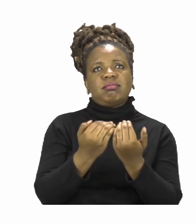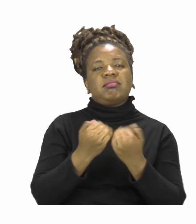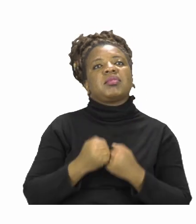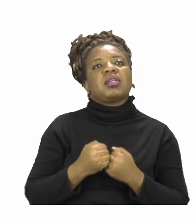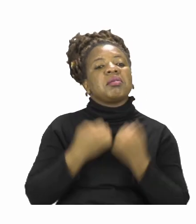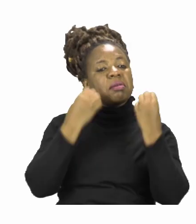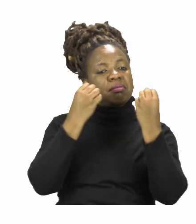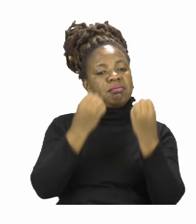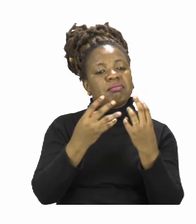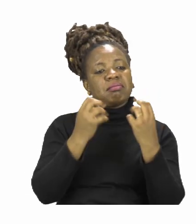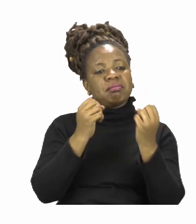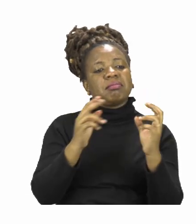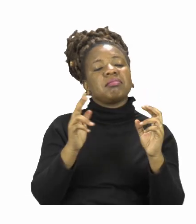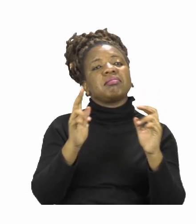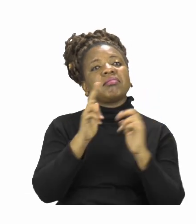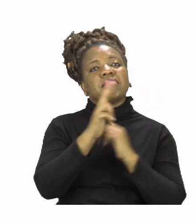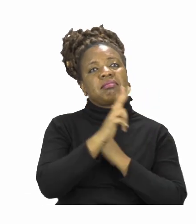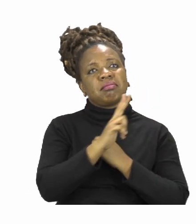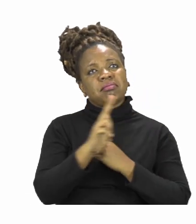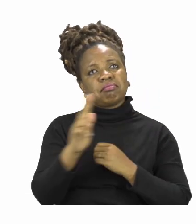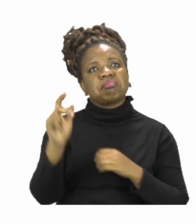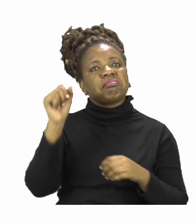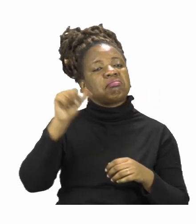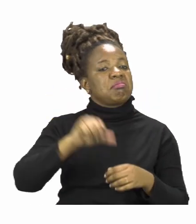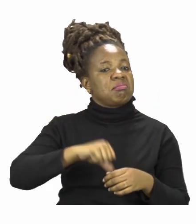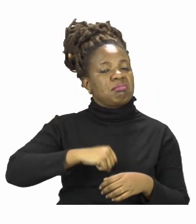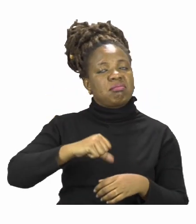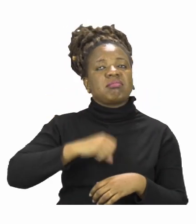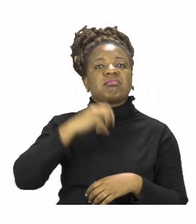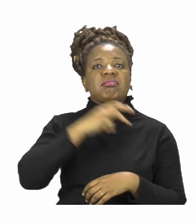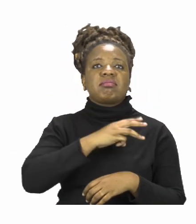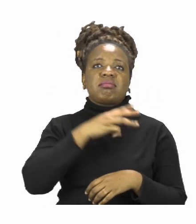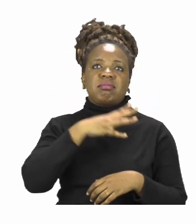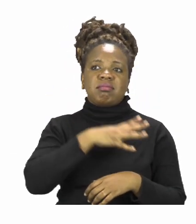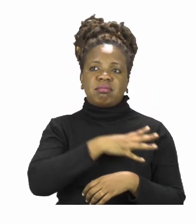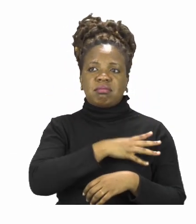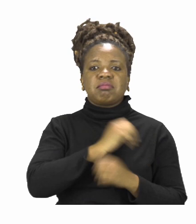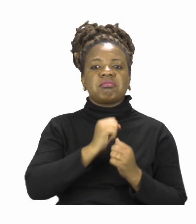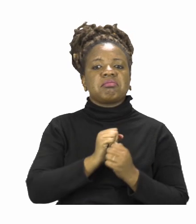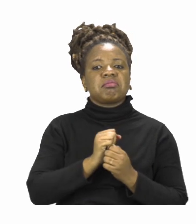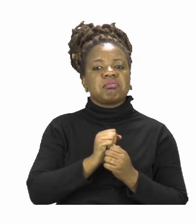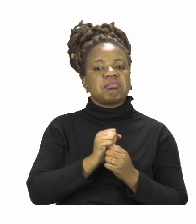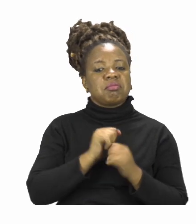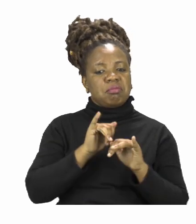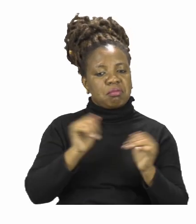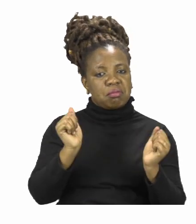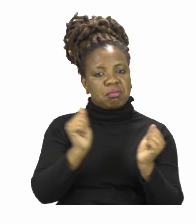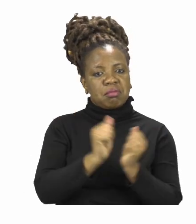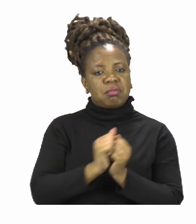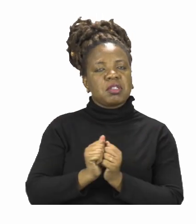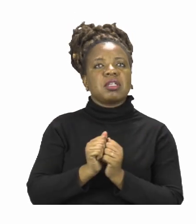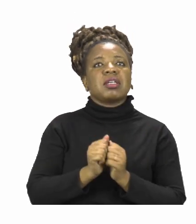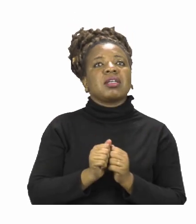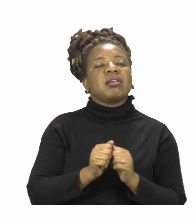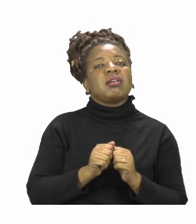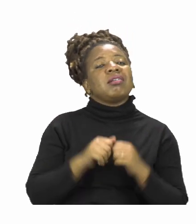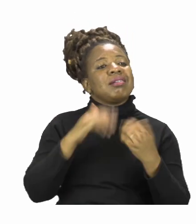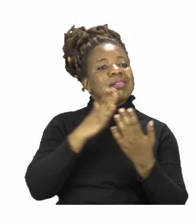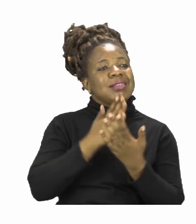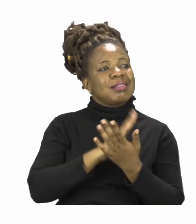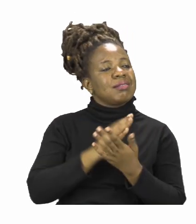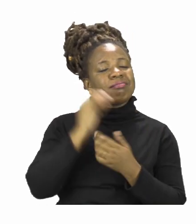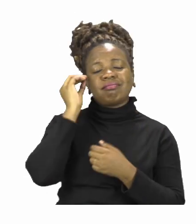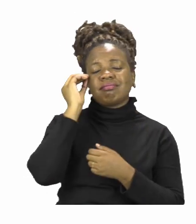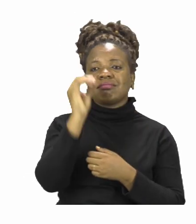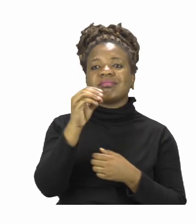with HIV and AIDS among us. Some of us are not sure what the disease is all about, but